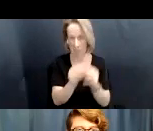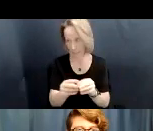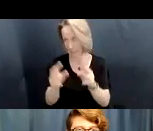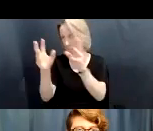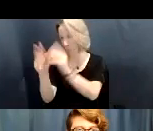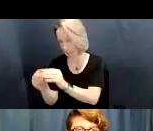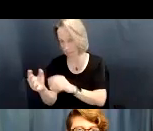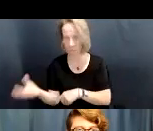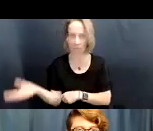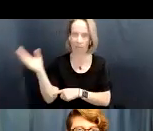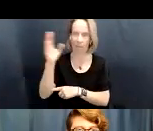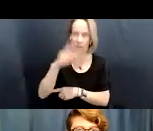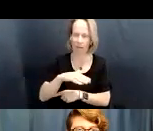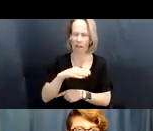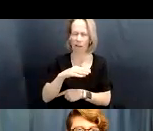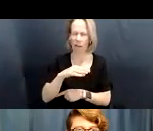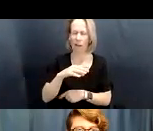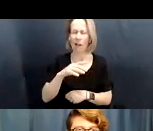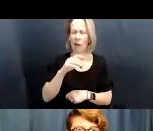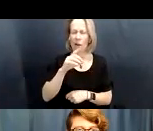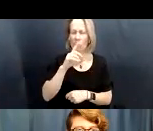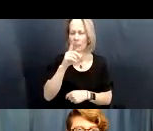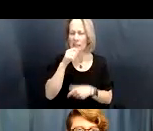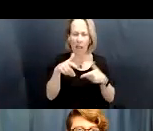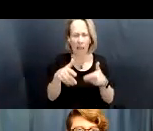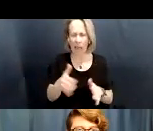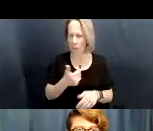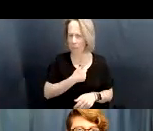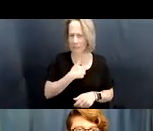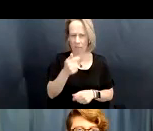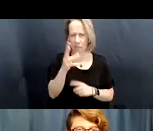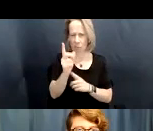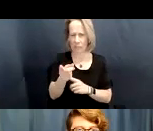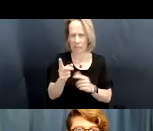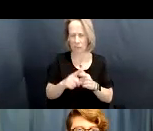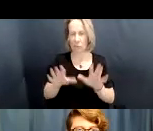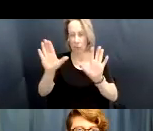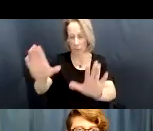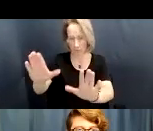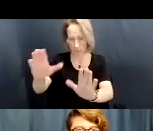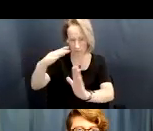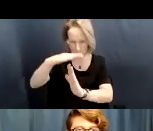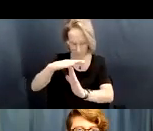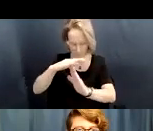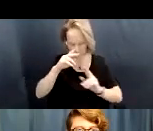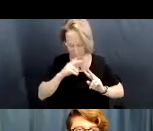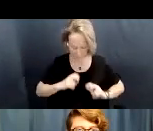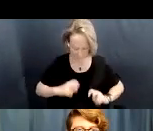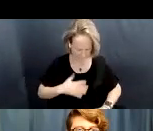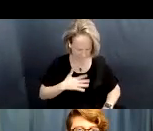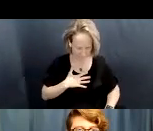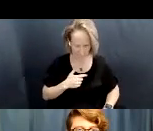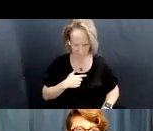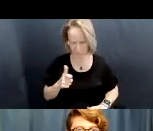And it really doesn't allow me to take those couple minutes for myself, to check in with myself, see if I need to disconnect for a little